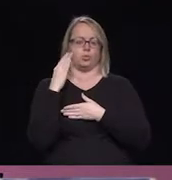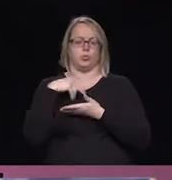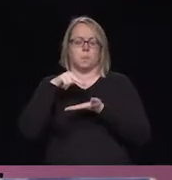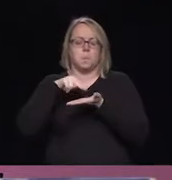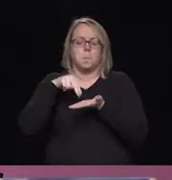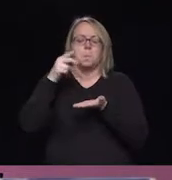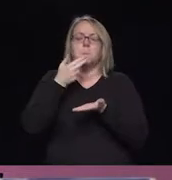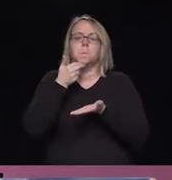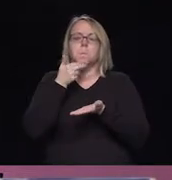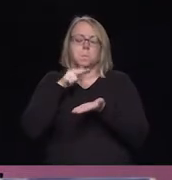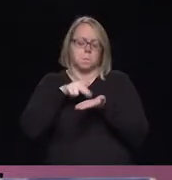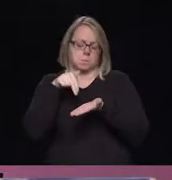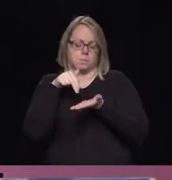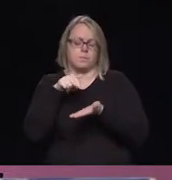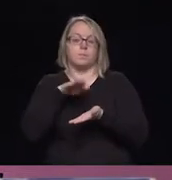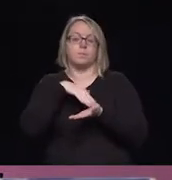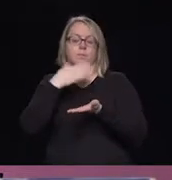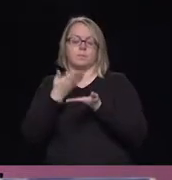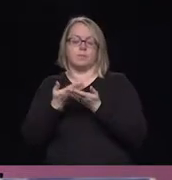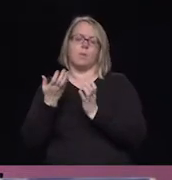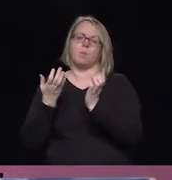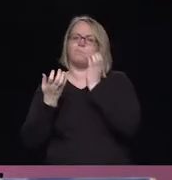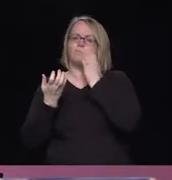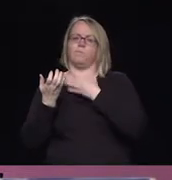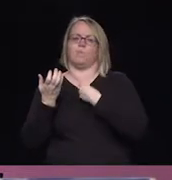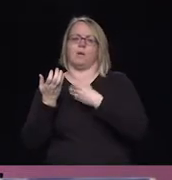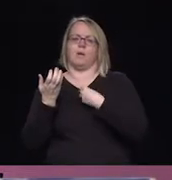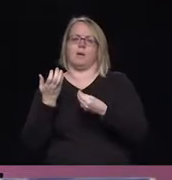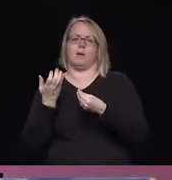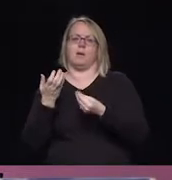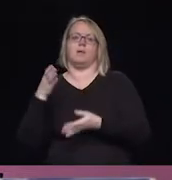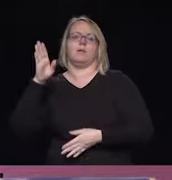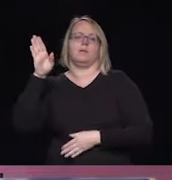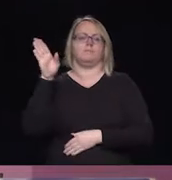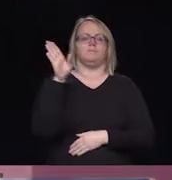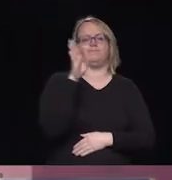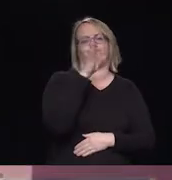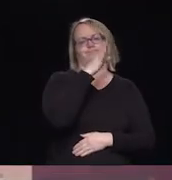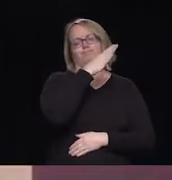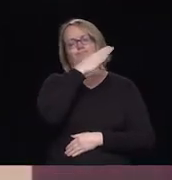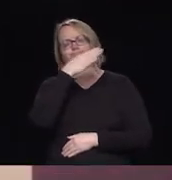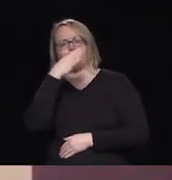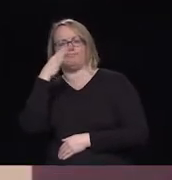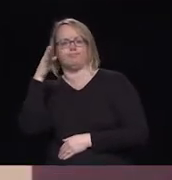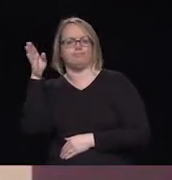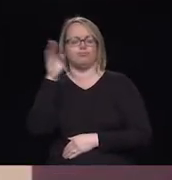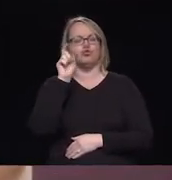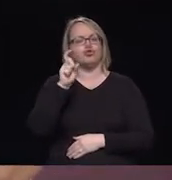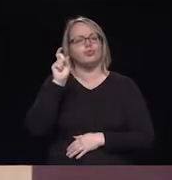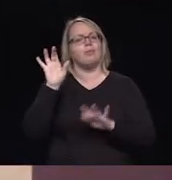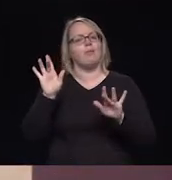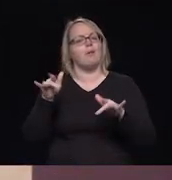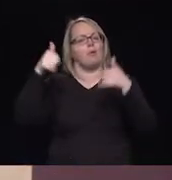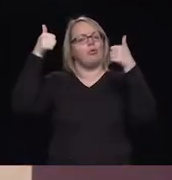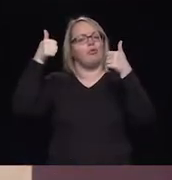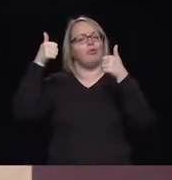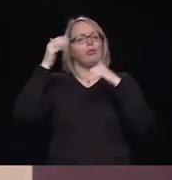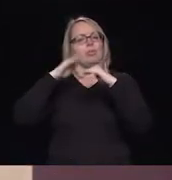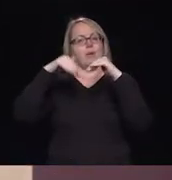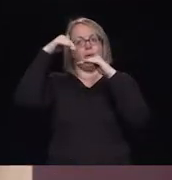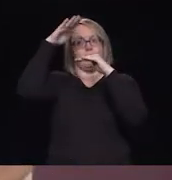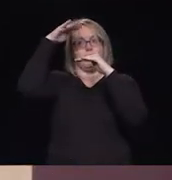side has a generous amount of white. I'm going to go directly below that first stripe that we did.